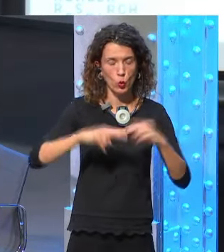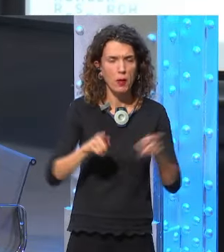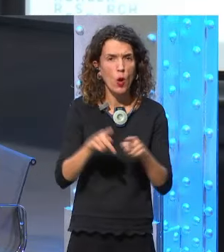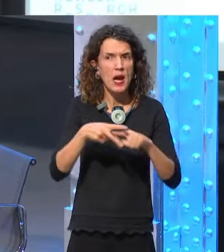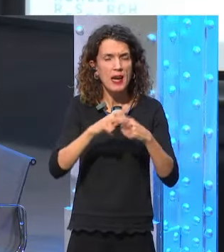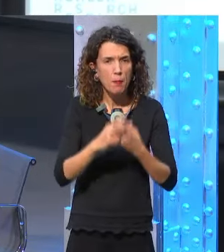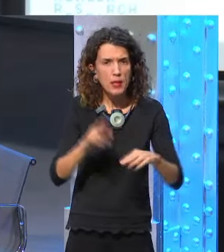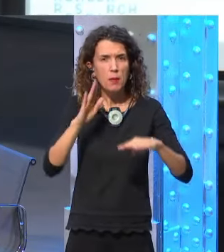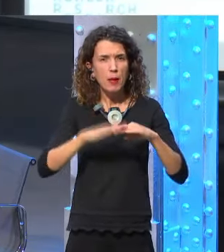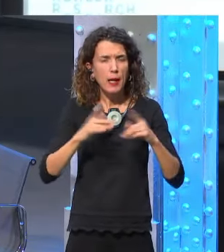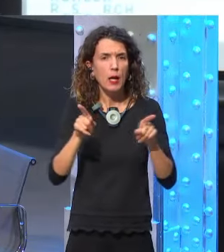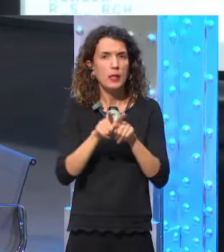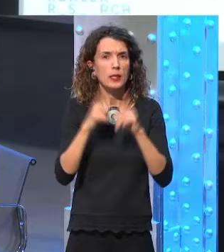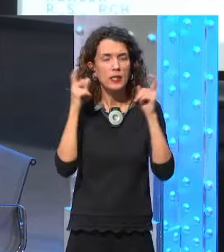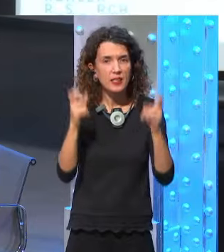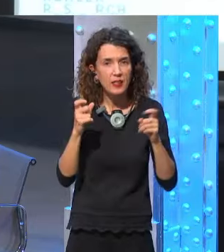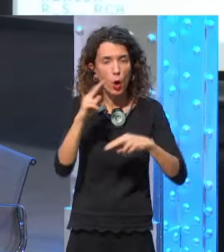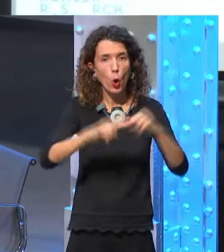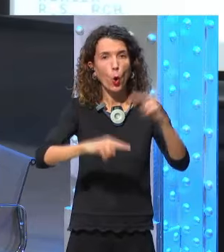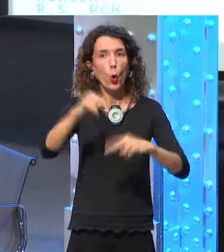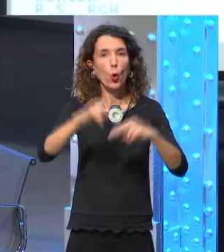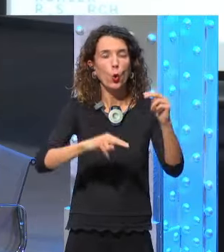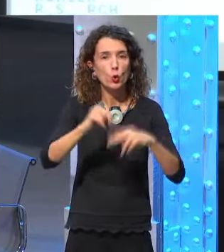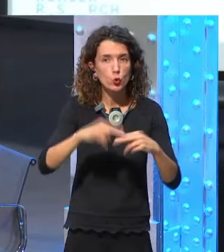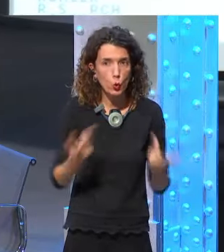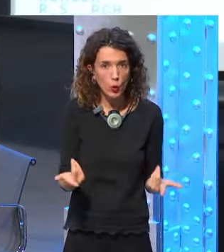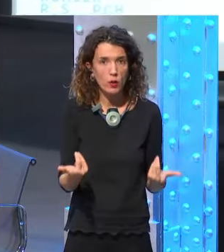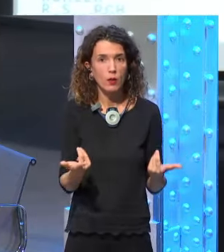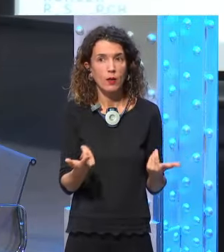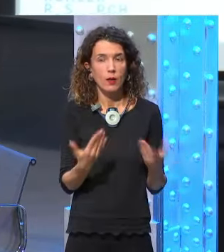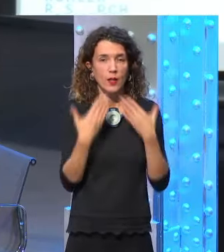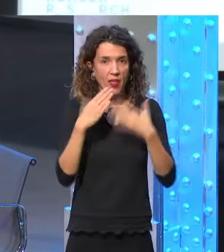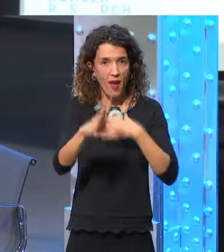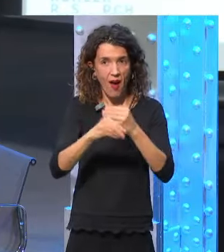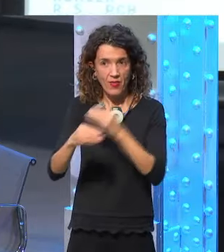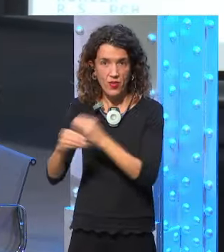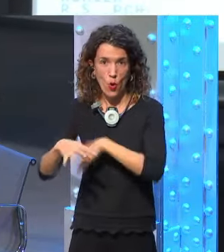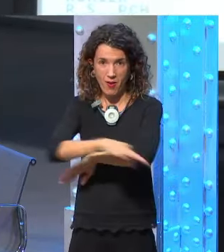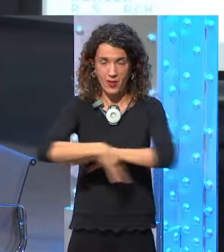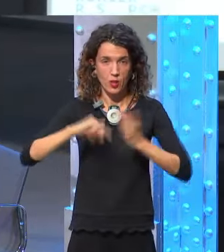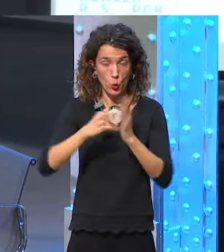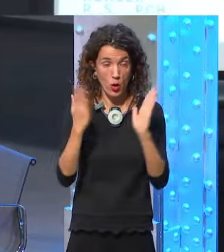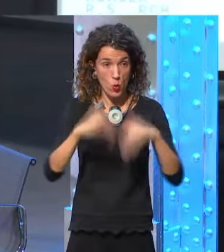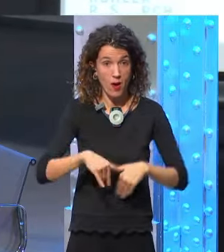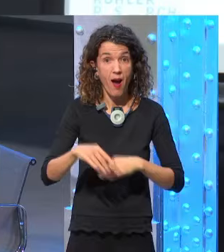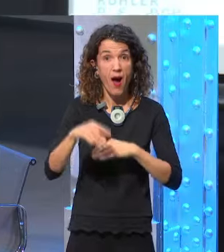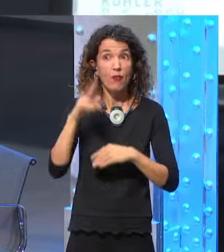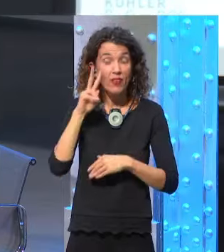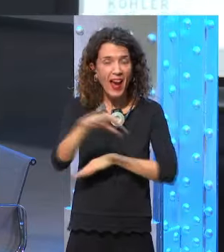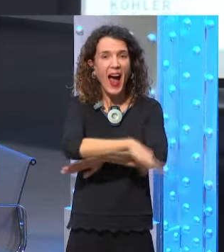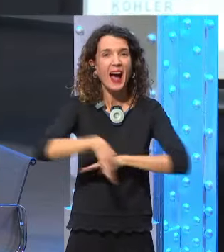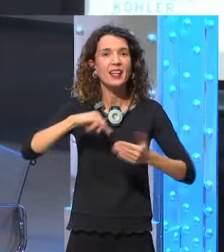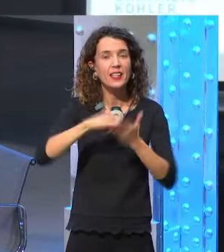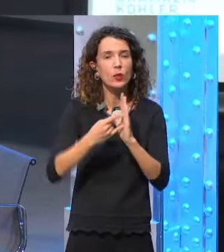literally additively build up architecture. And you know, if you look at architecture, it's always assembled from different parts,